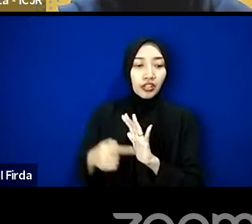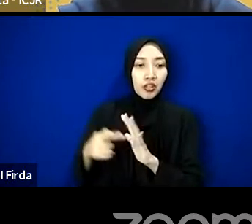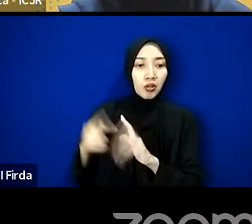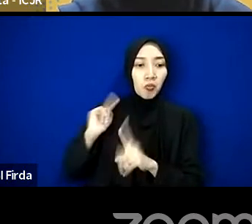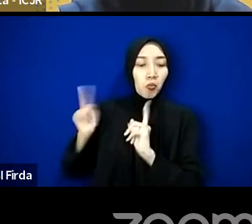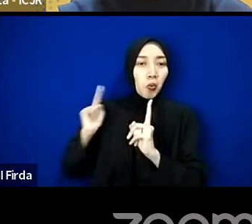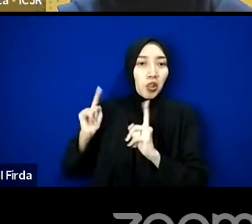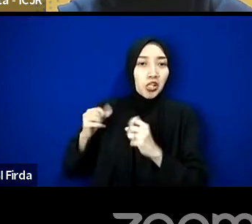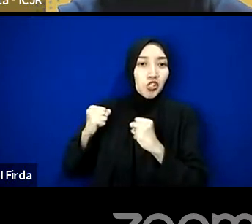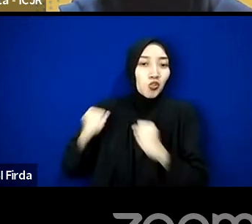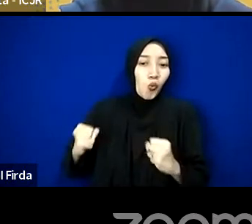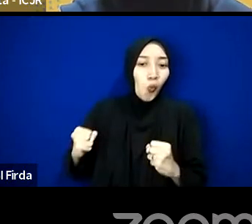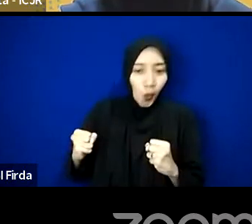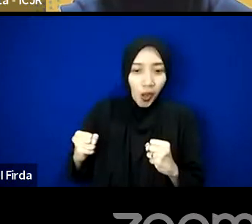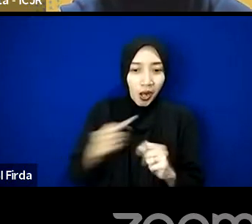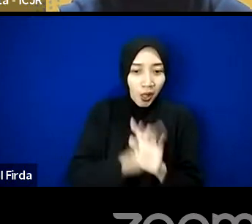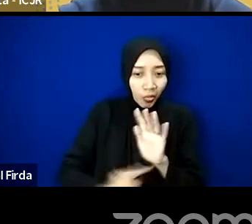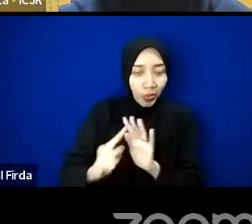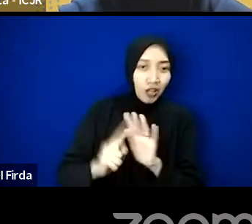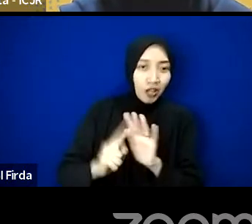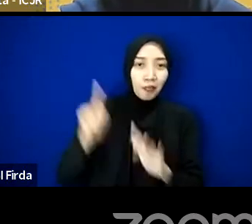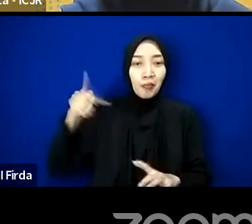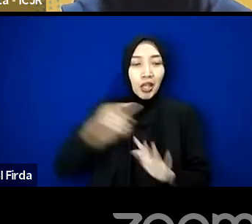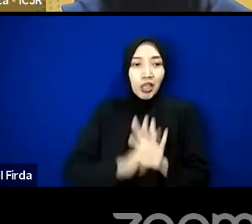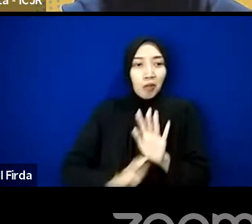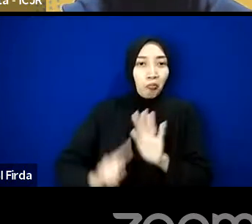they can,